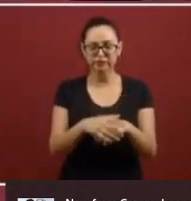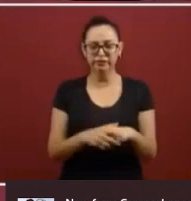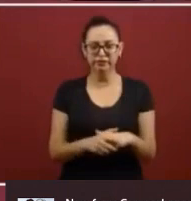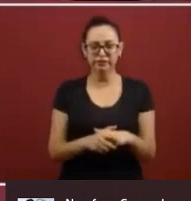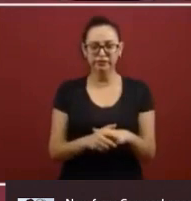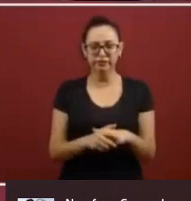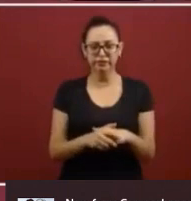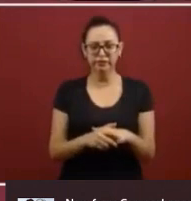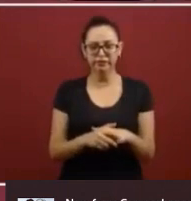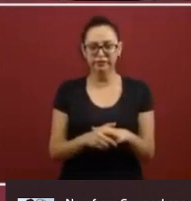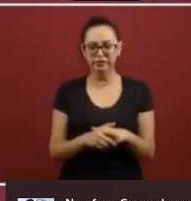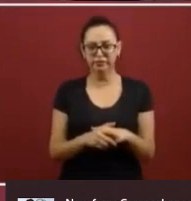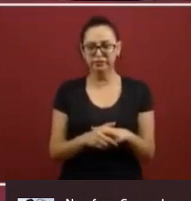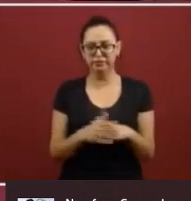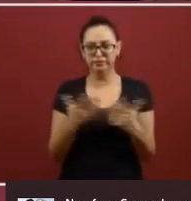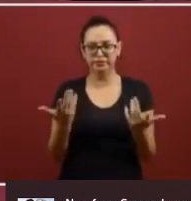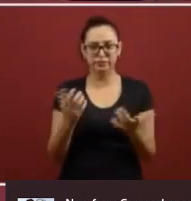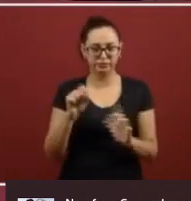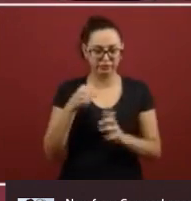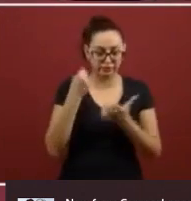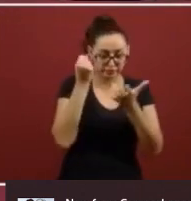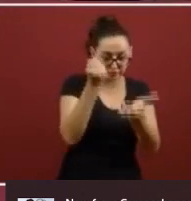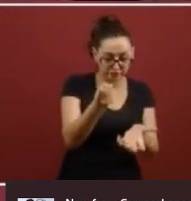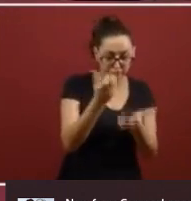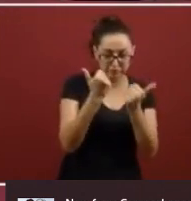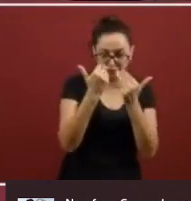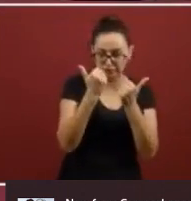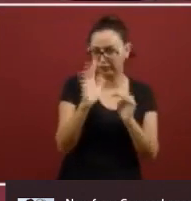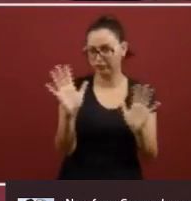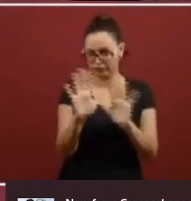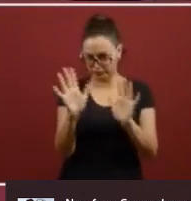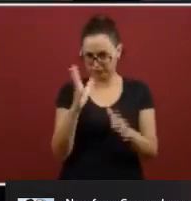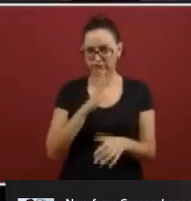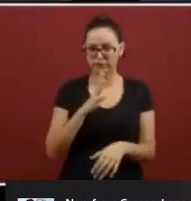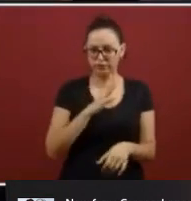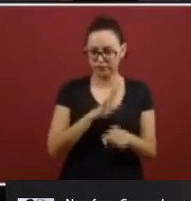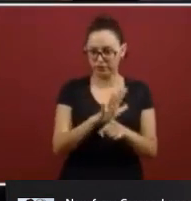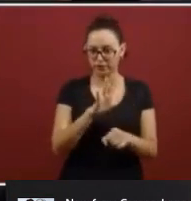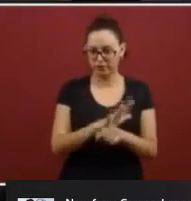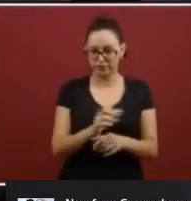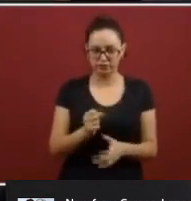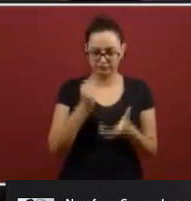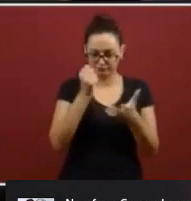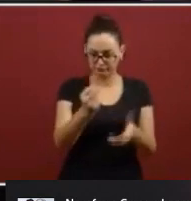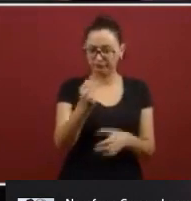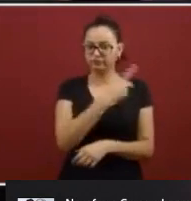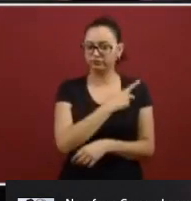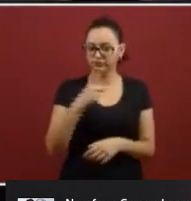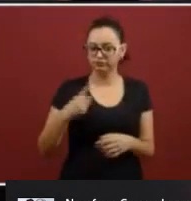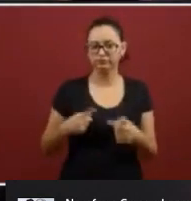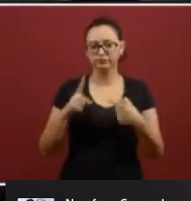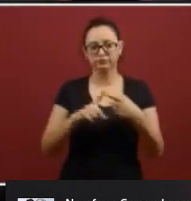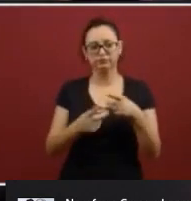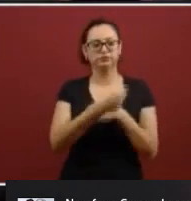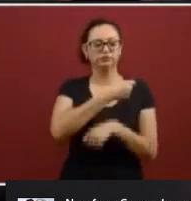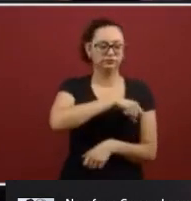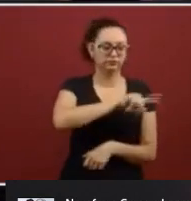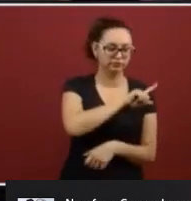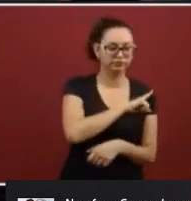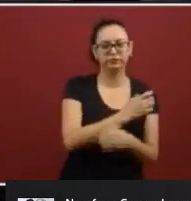de faltar. that they will el not be presupuesto. needing Desde luego aquí or está be in need la without the salud, budget. la educación, For